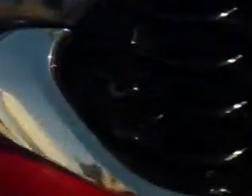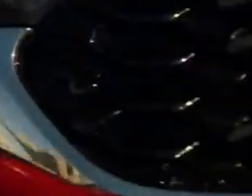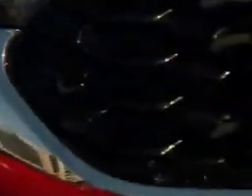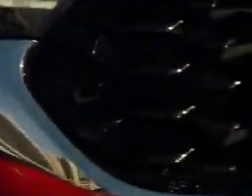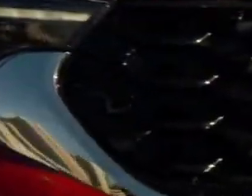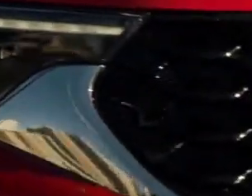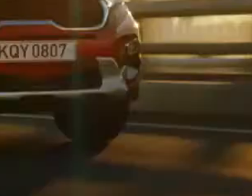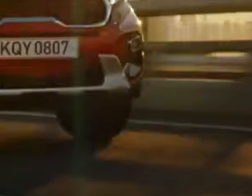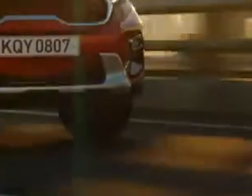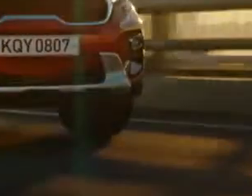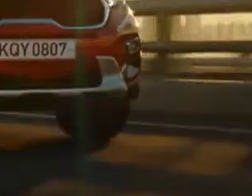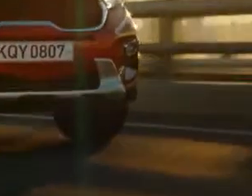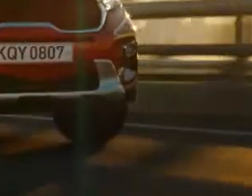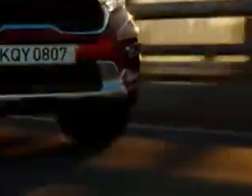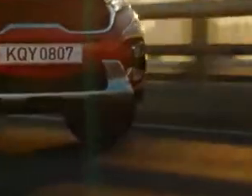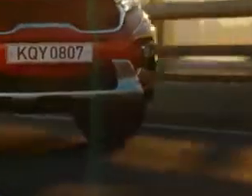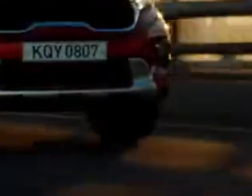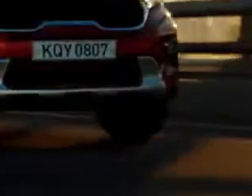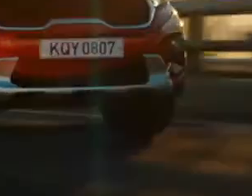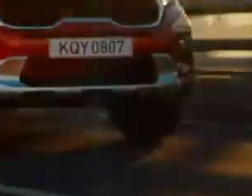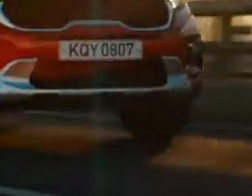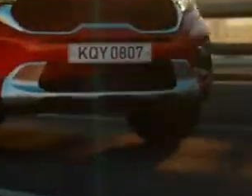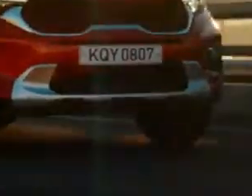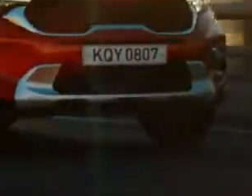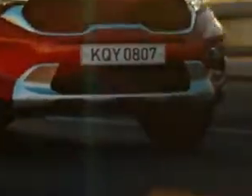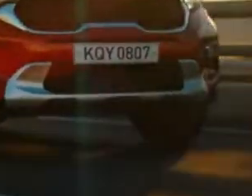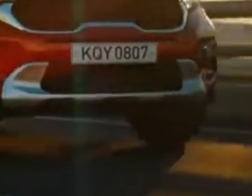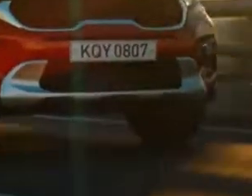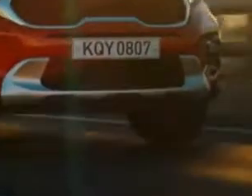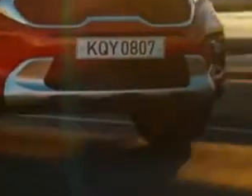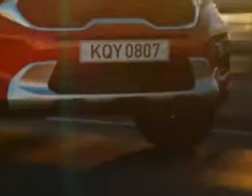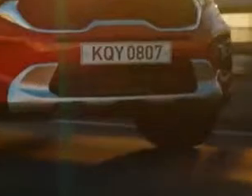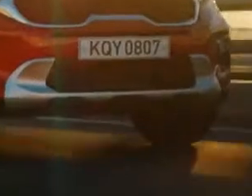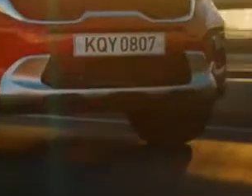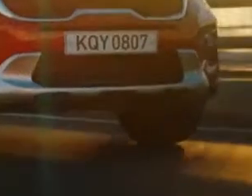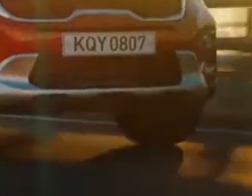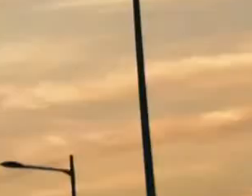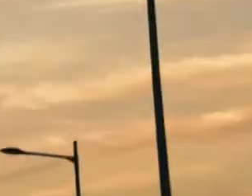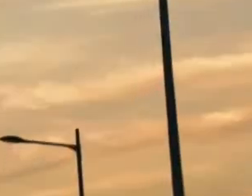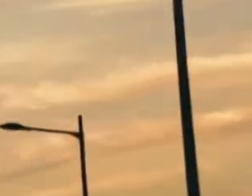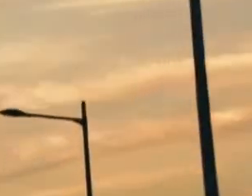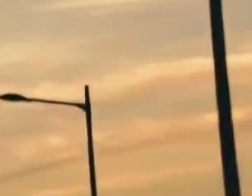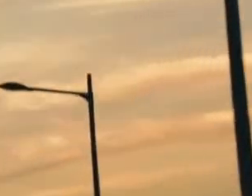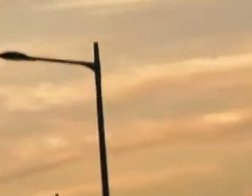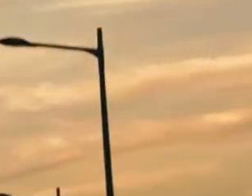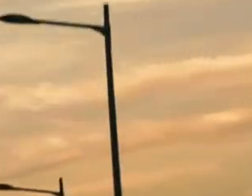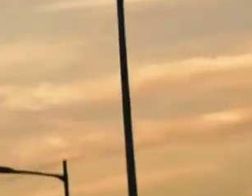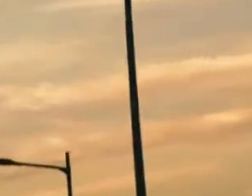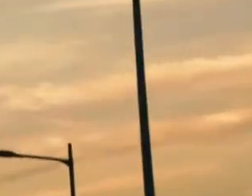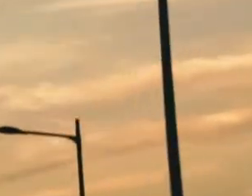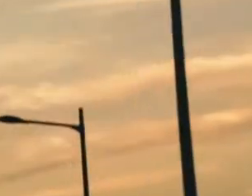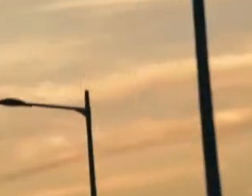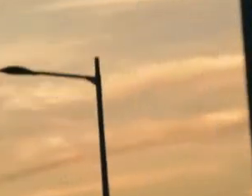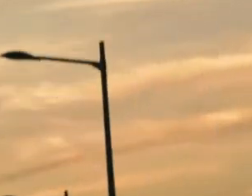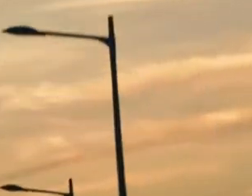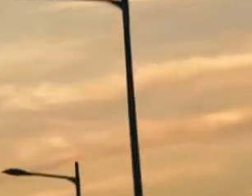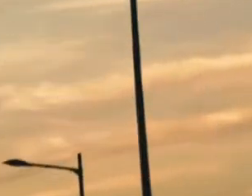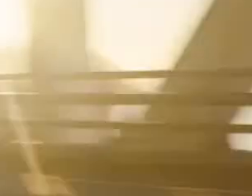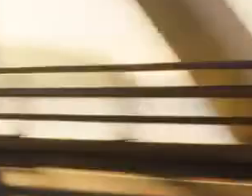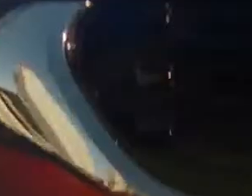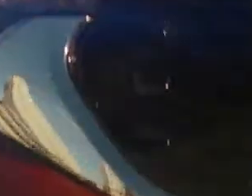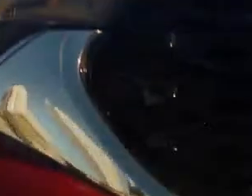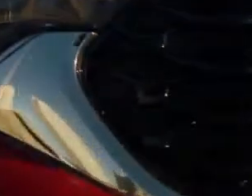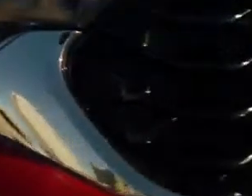Begin your SUV life. S-Pass Motors, the new authorized dealer for Kia. Visit us